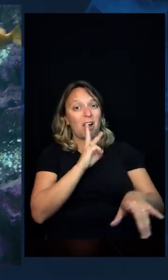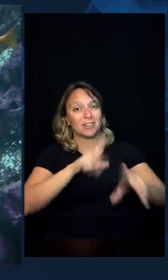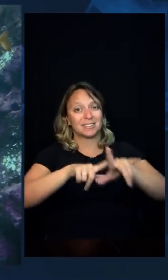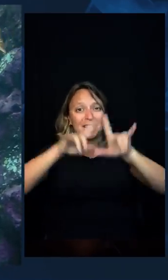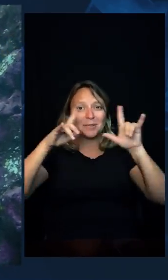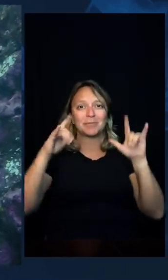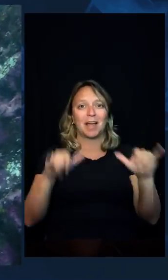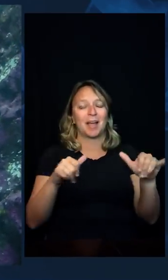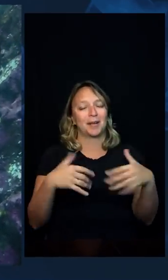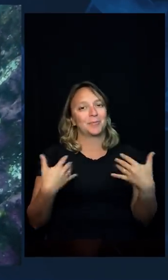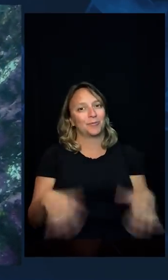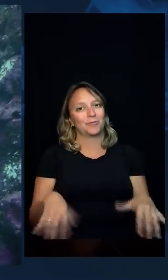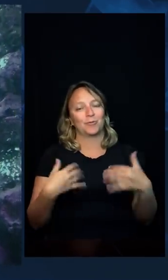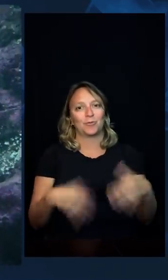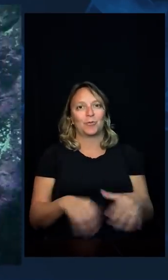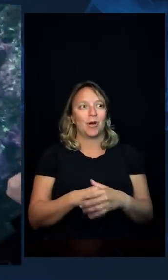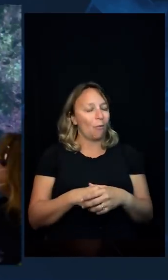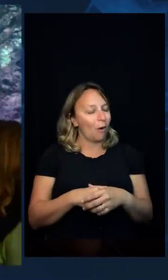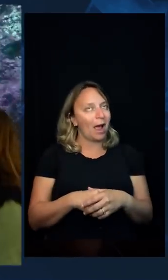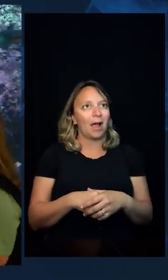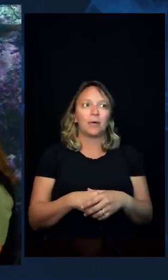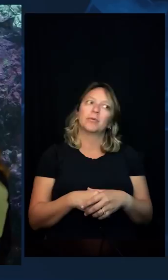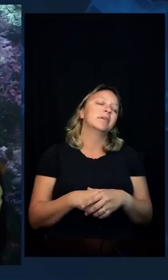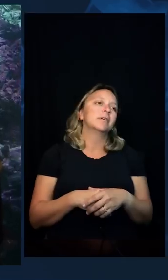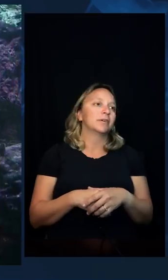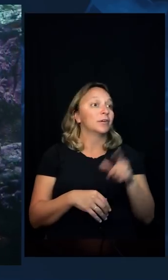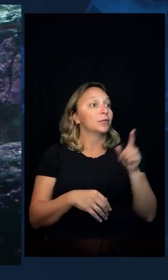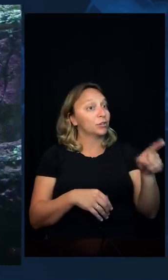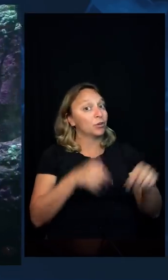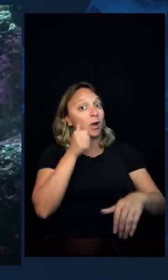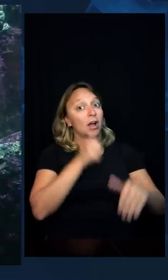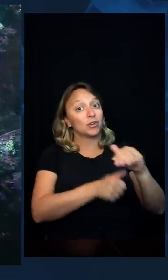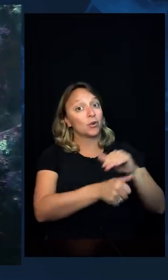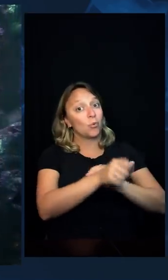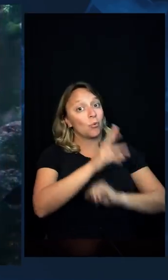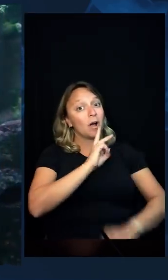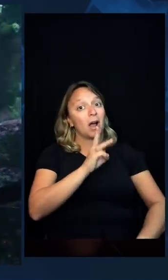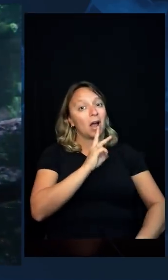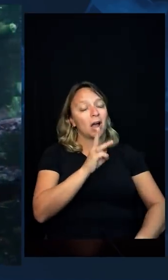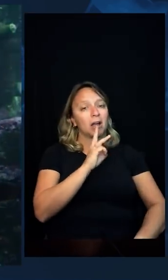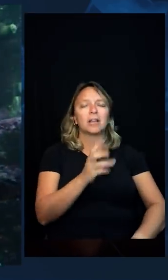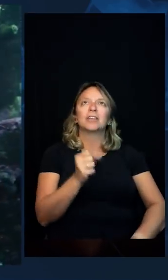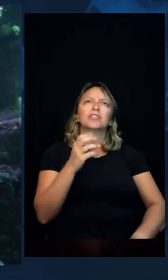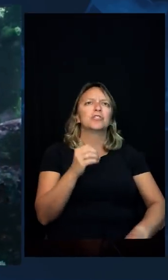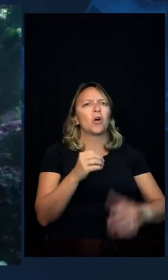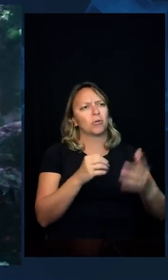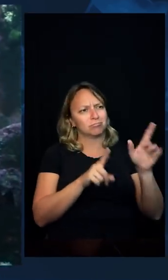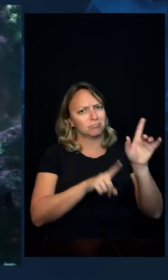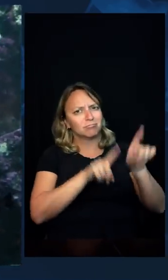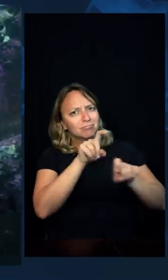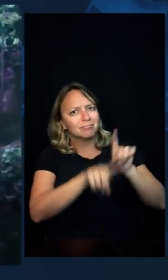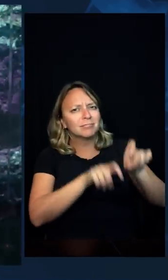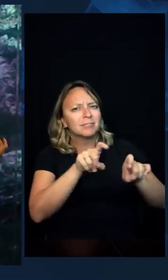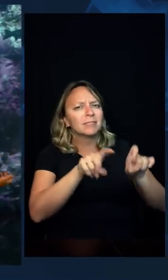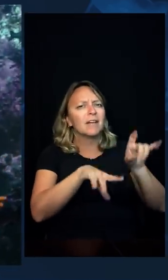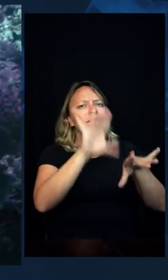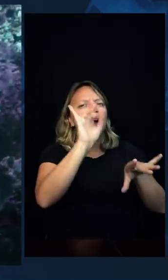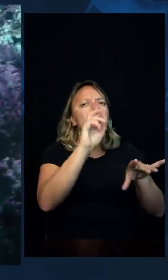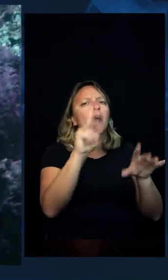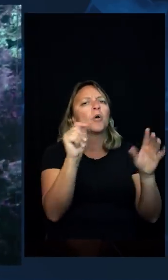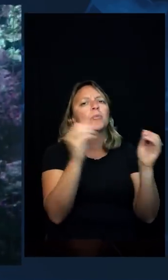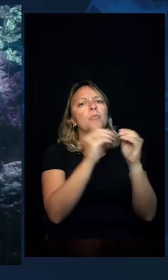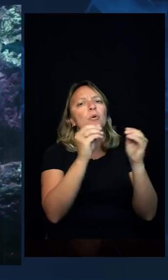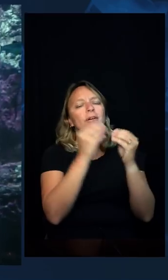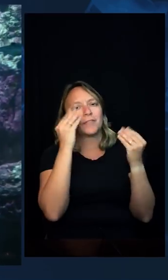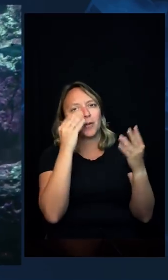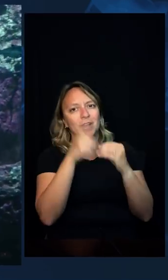time. Well, you're the one underwater, Nicole, so let's go on a little explore together and find out a little bit more about